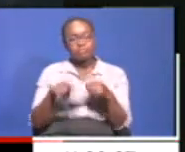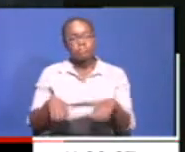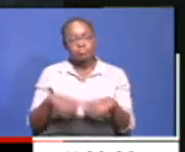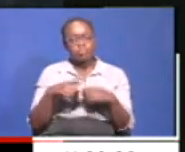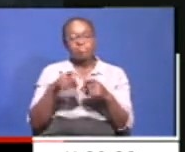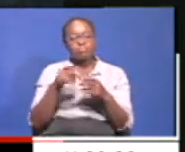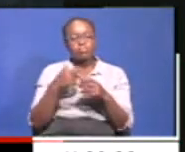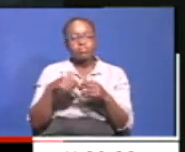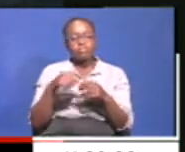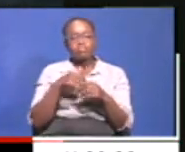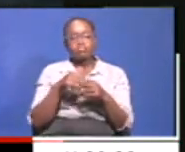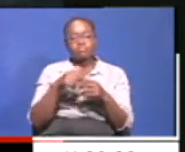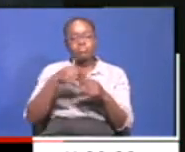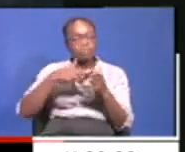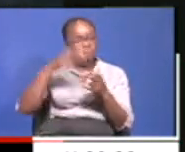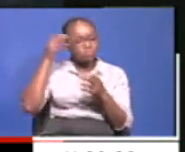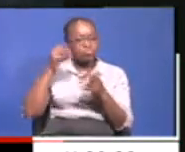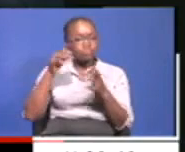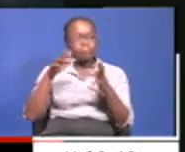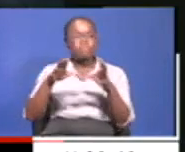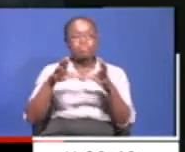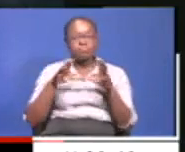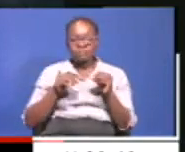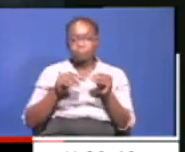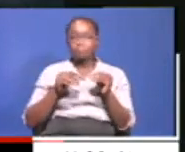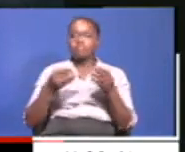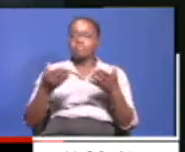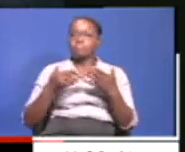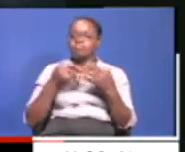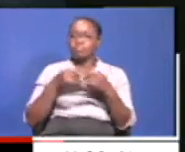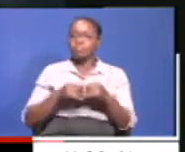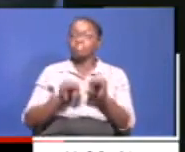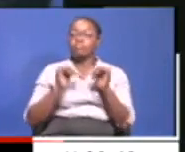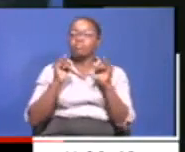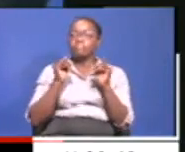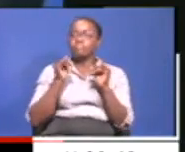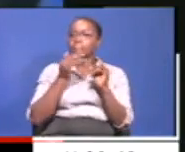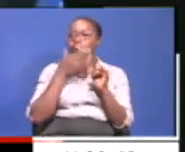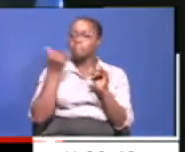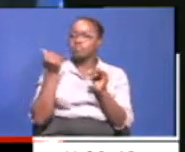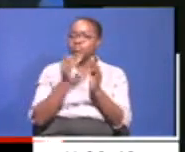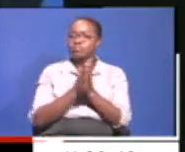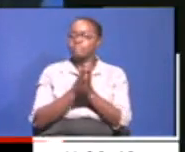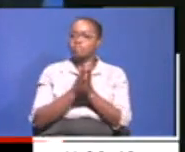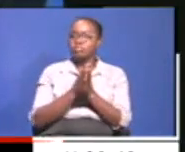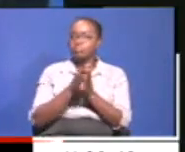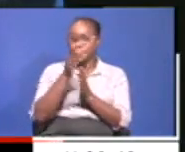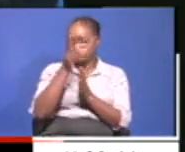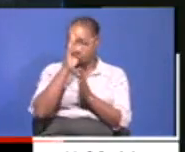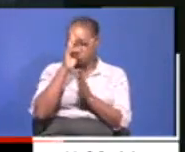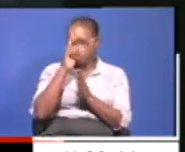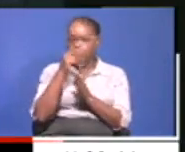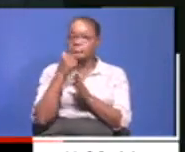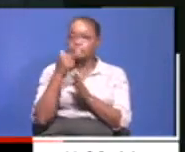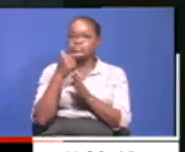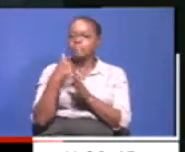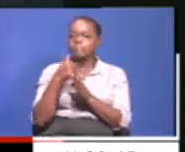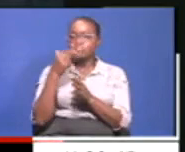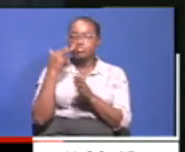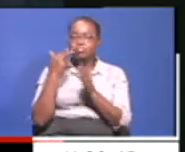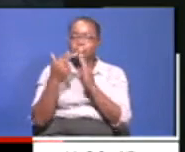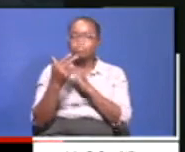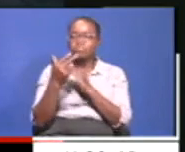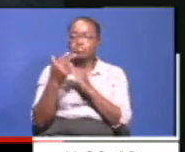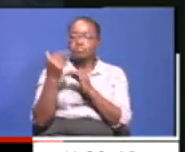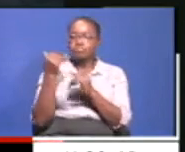we embrace those challenges, bring them on. We'll do our level best. And as Pauline said earlier, our vision at the end of the day